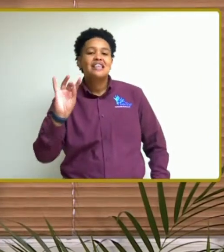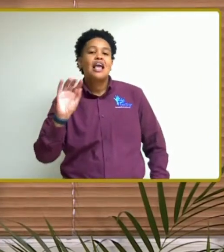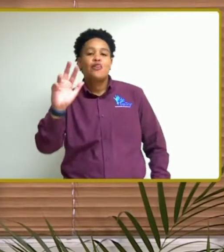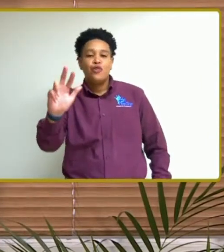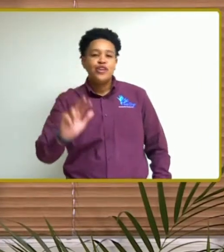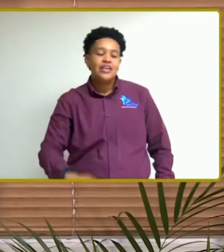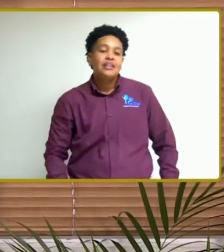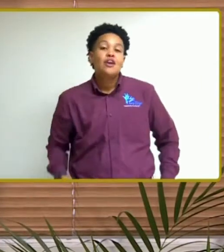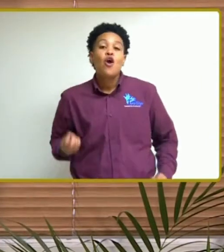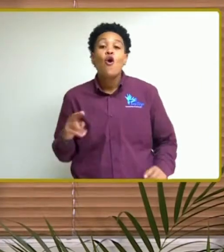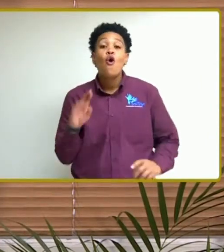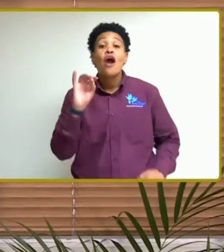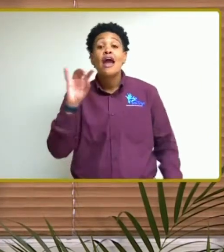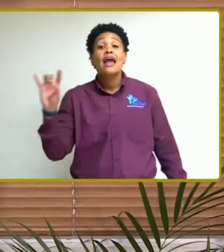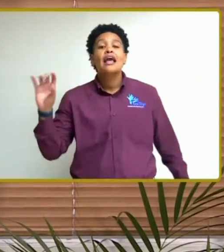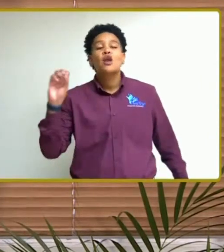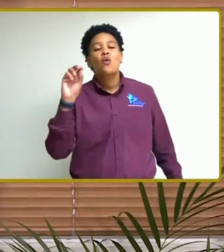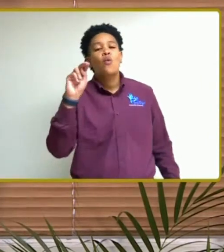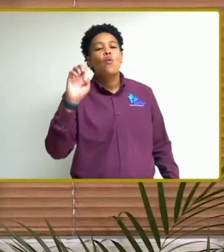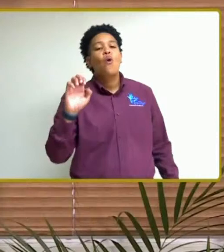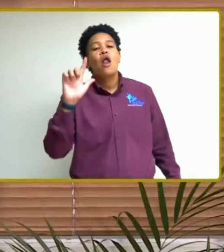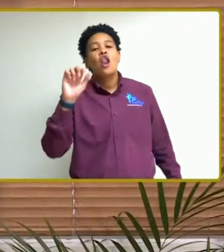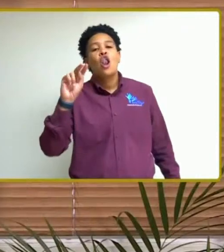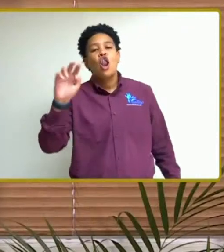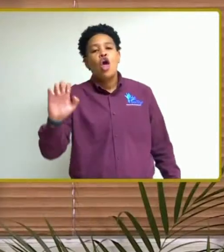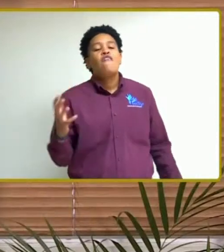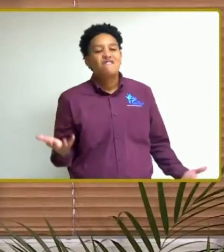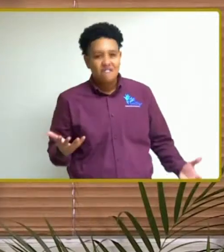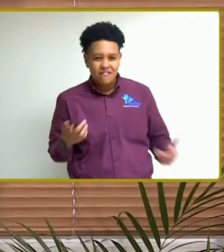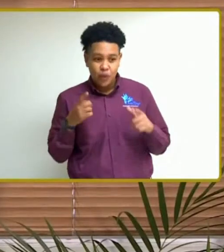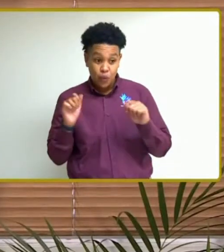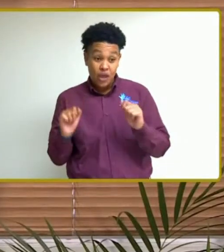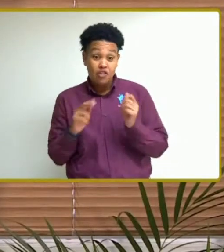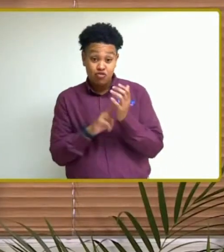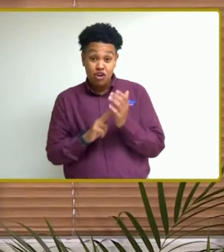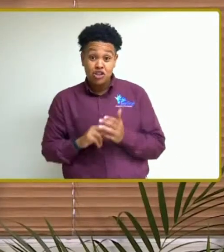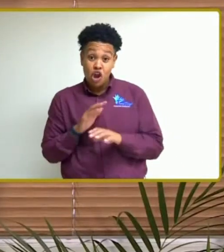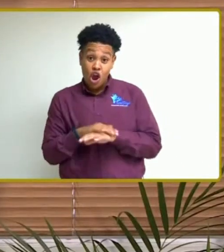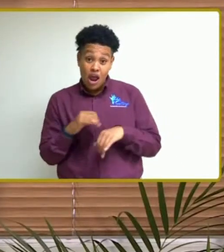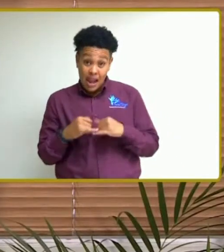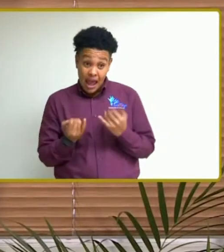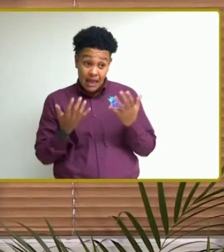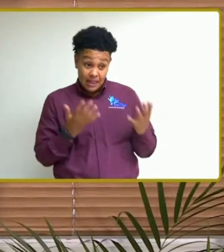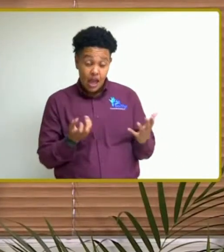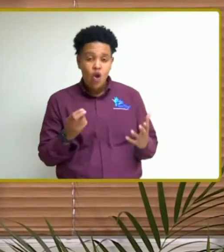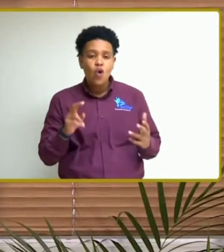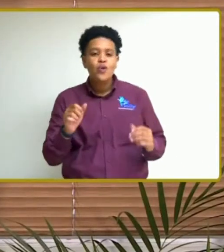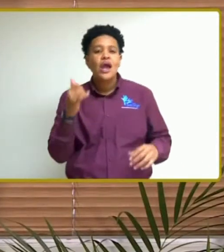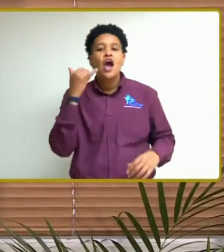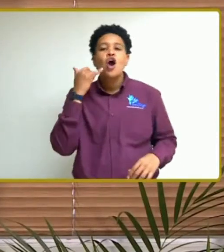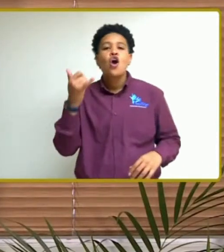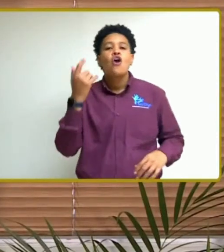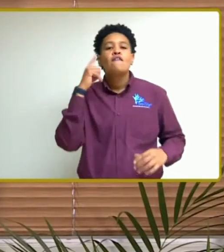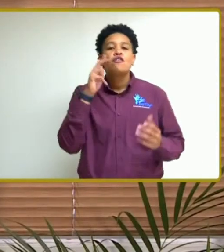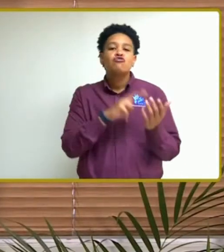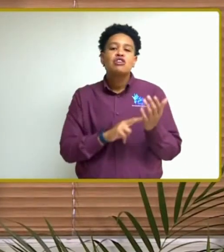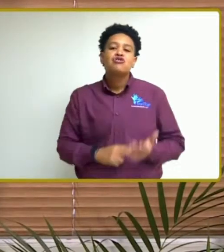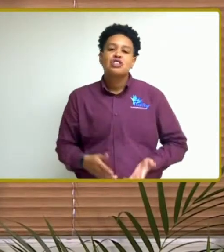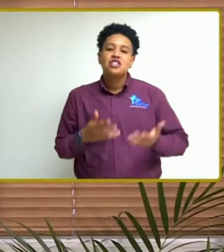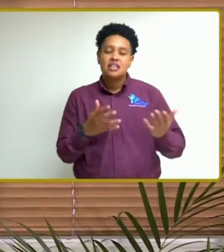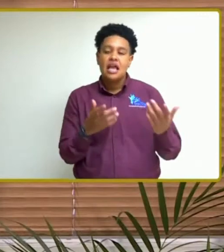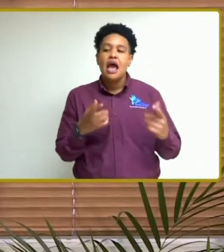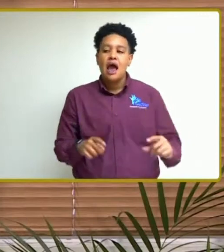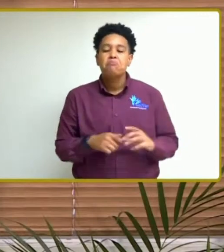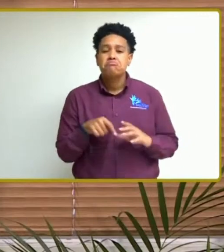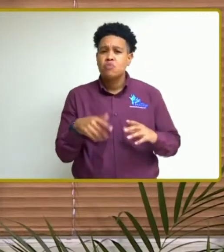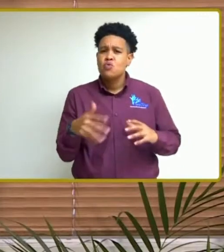888-663-5683, or 888-1-LOVE. So you can register online, or you can call for registration. Now,